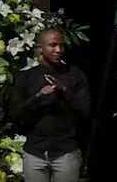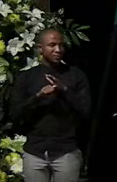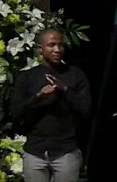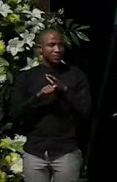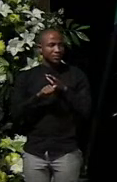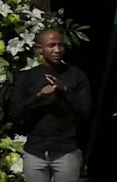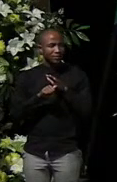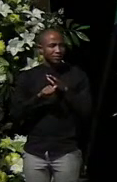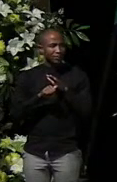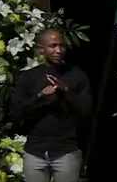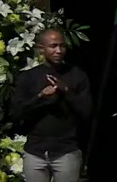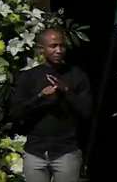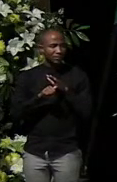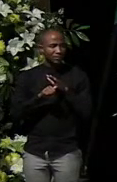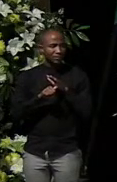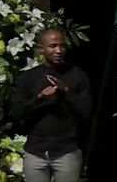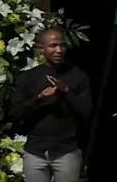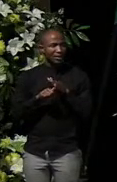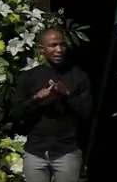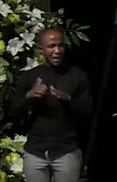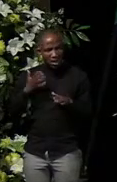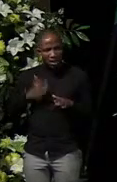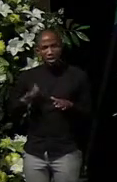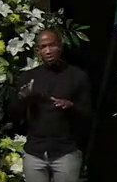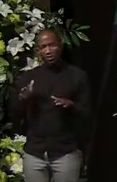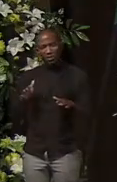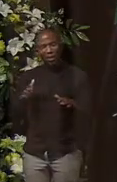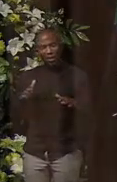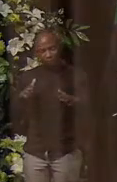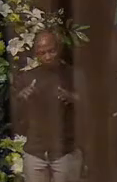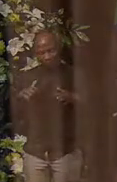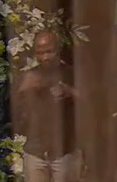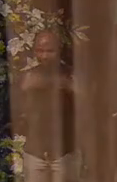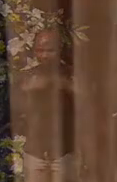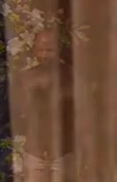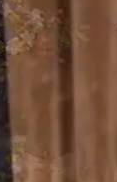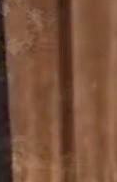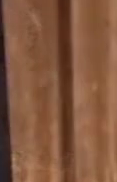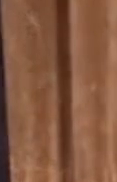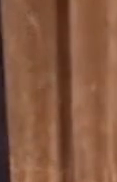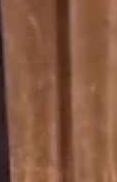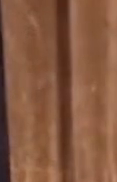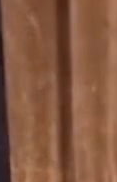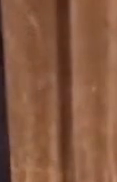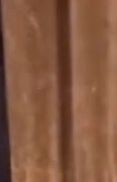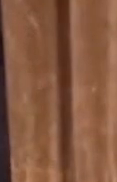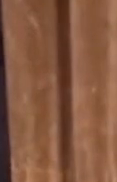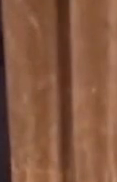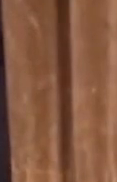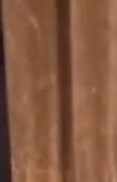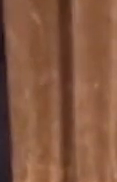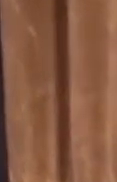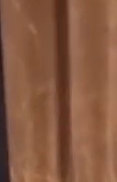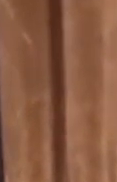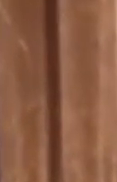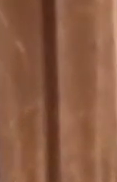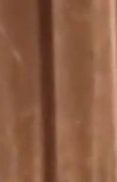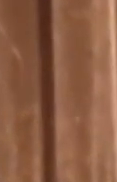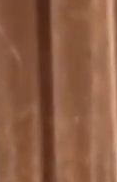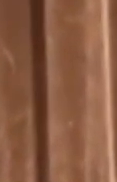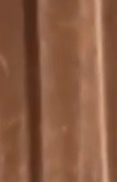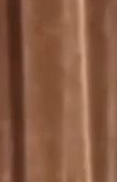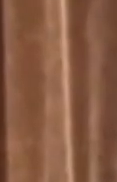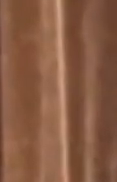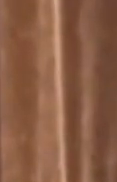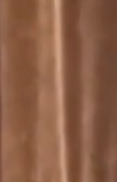happy to have been with the audience listening to really some pretty profound things taking place about our